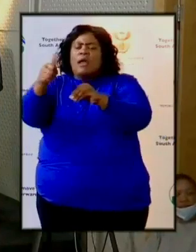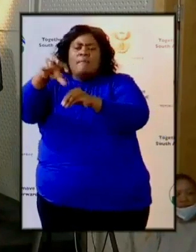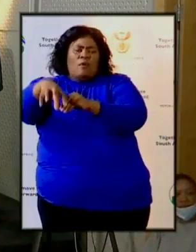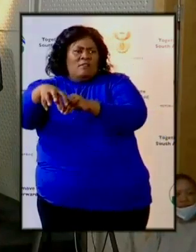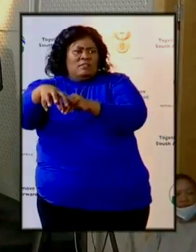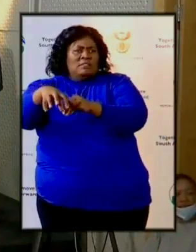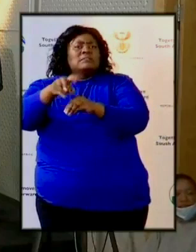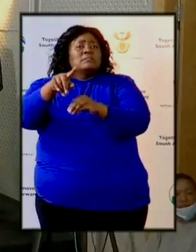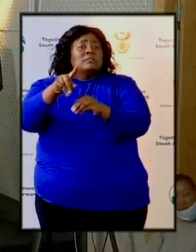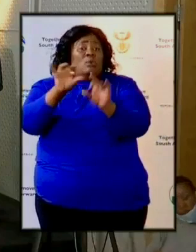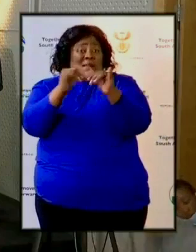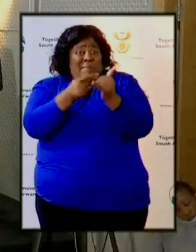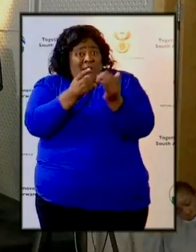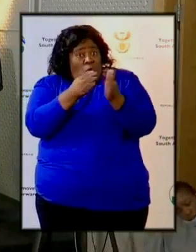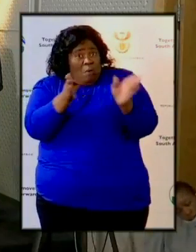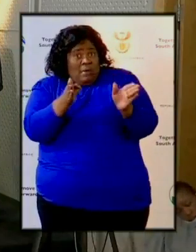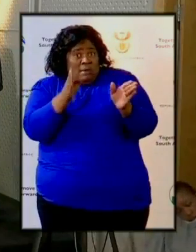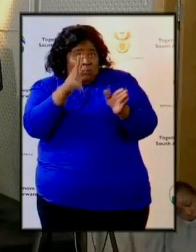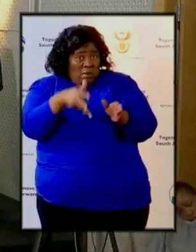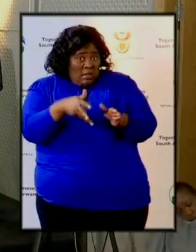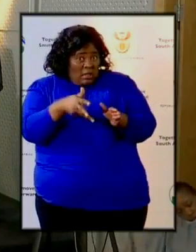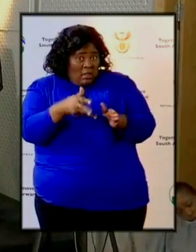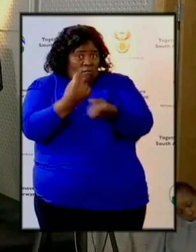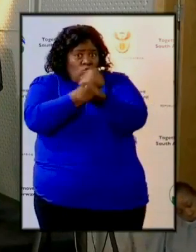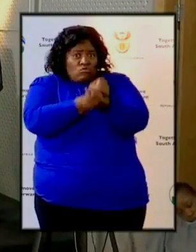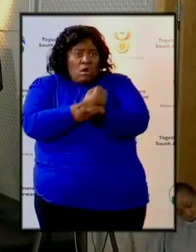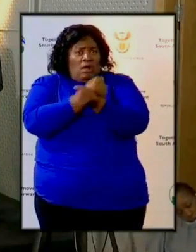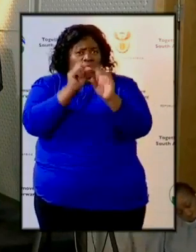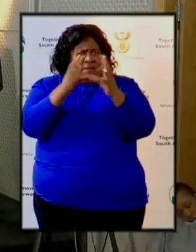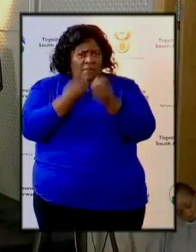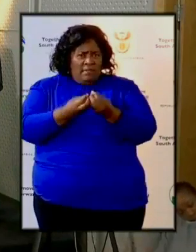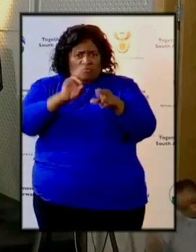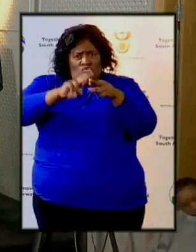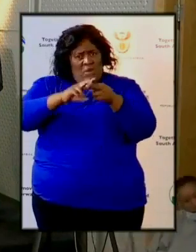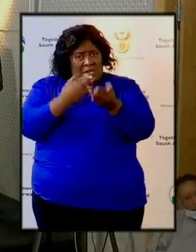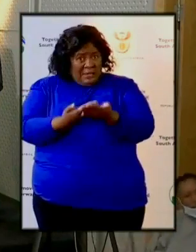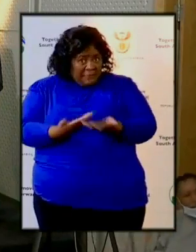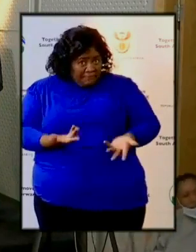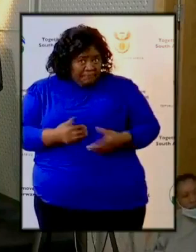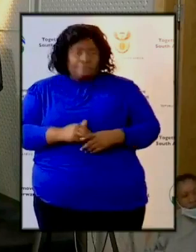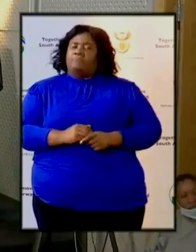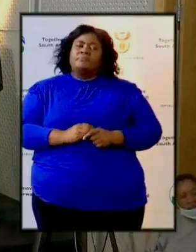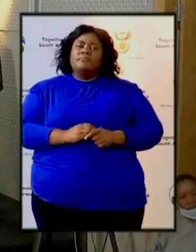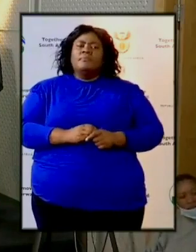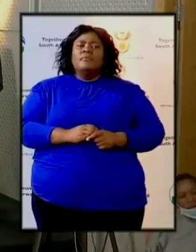Then the last question is from, the fifth question is from,